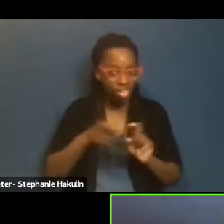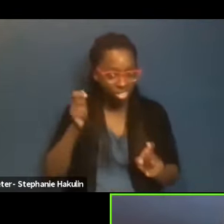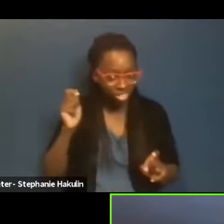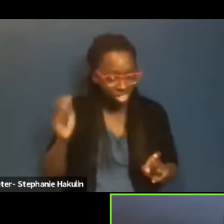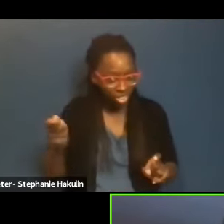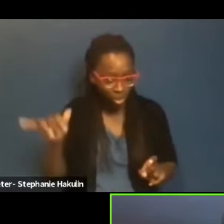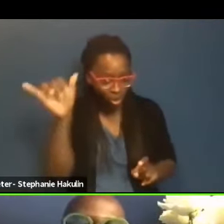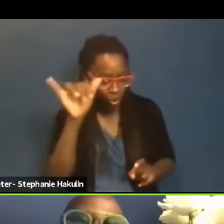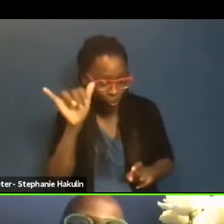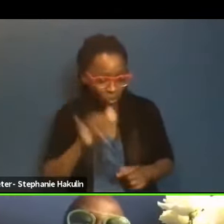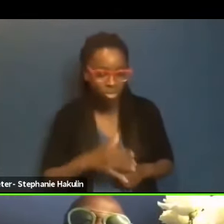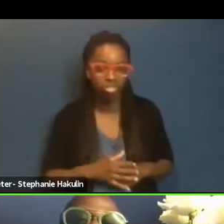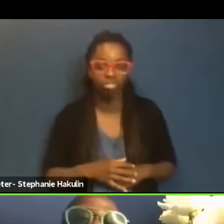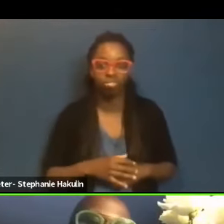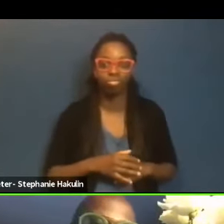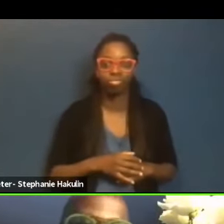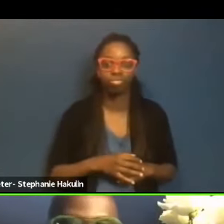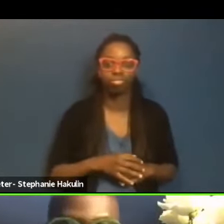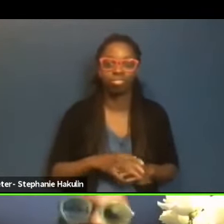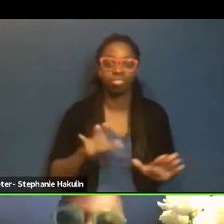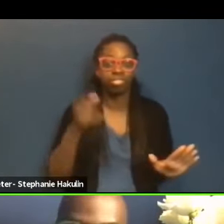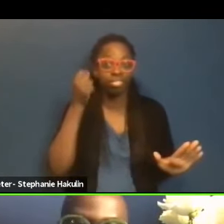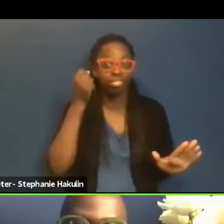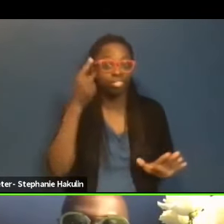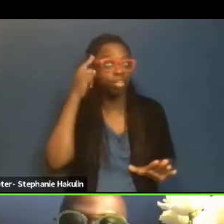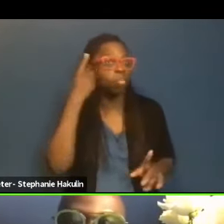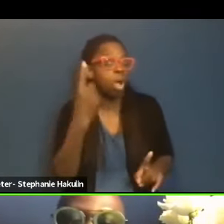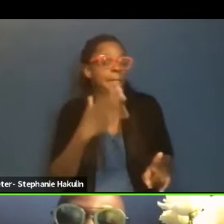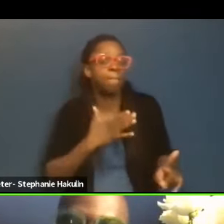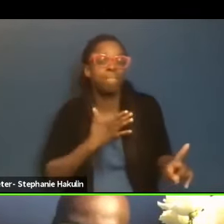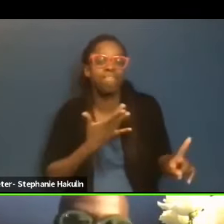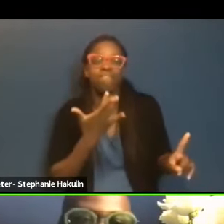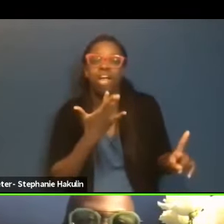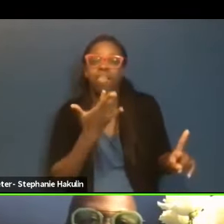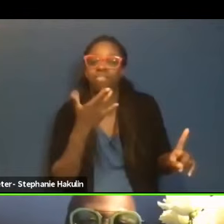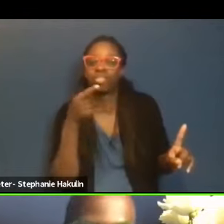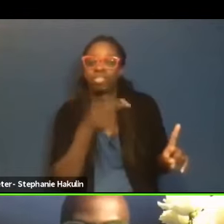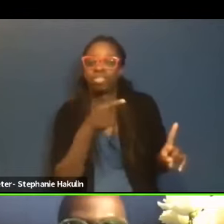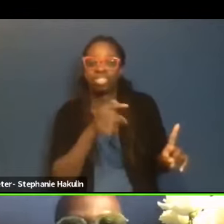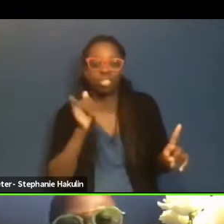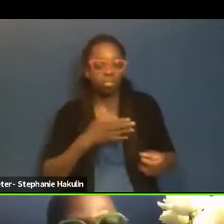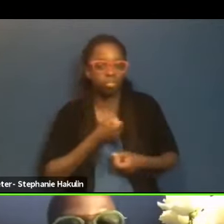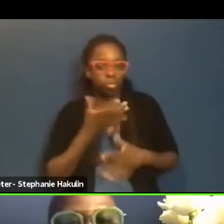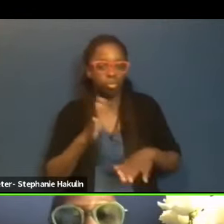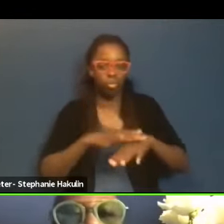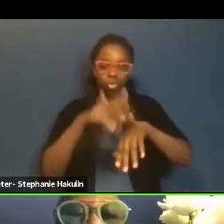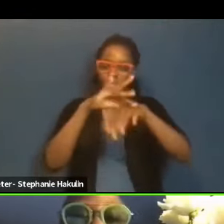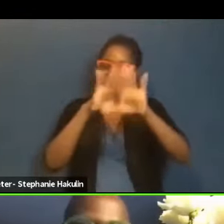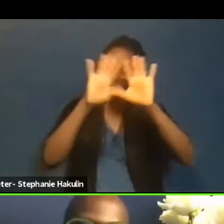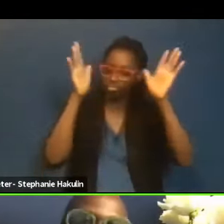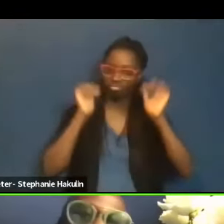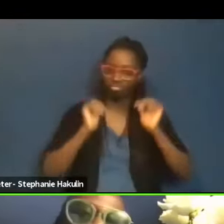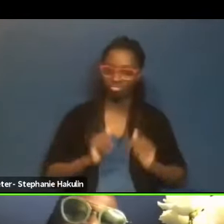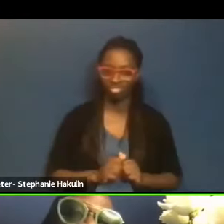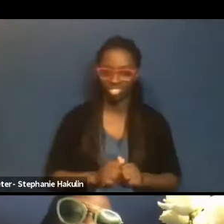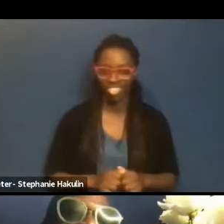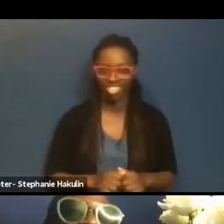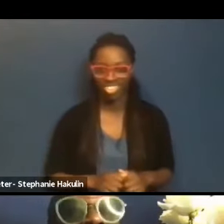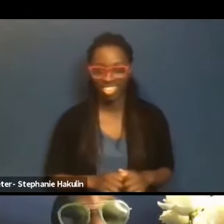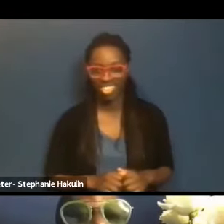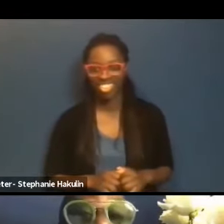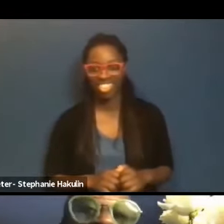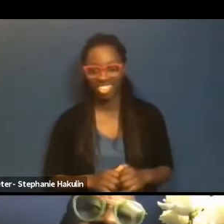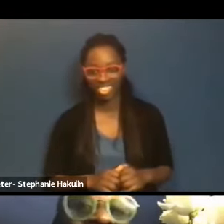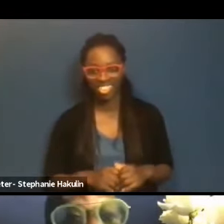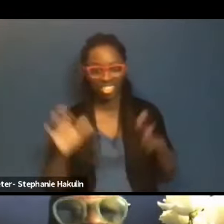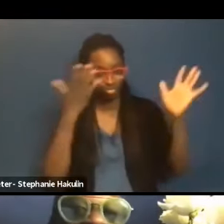literally one of my favorite poets on the planet. Shout out, shout out, shout out, and much love to